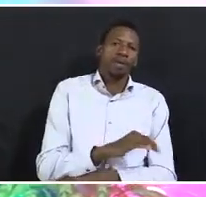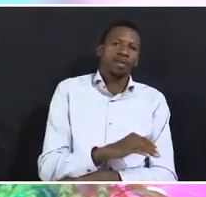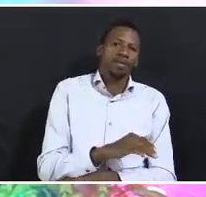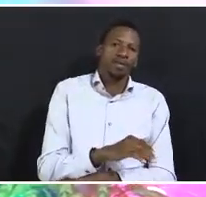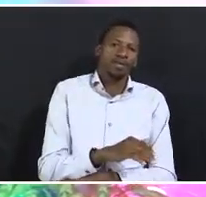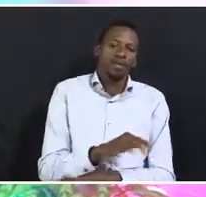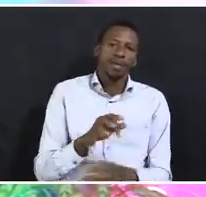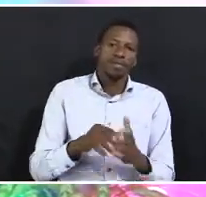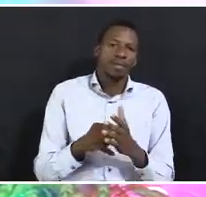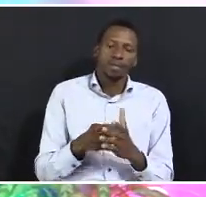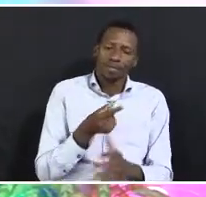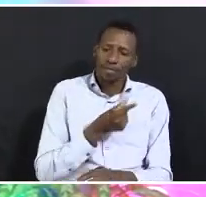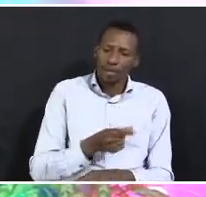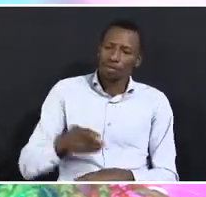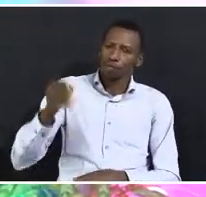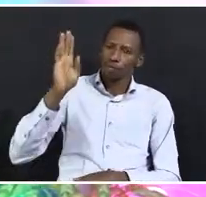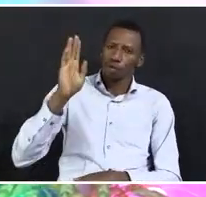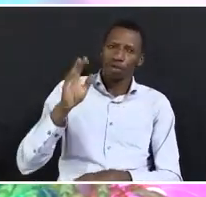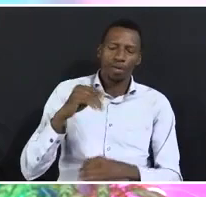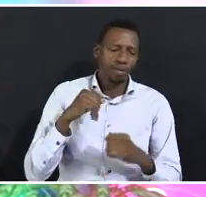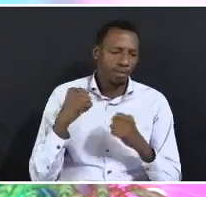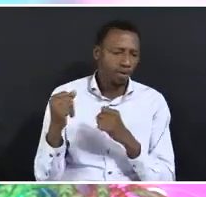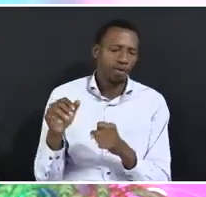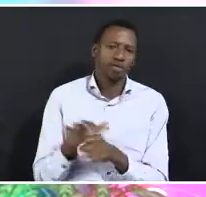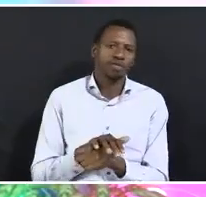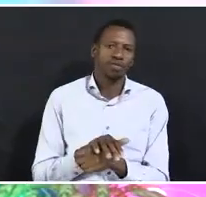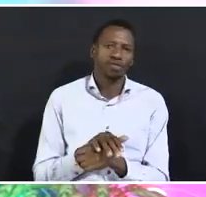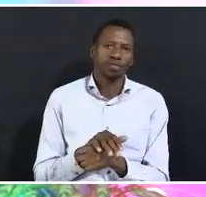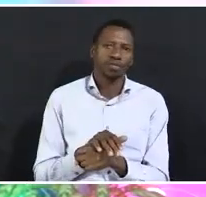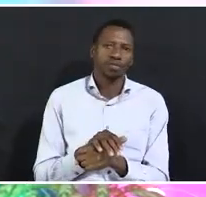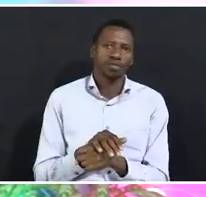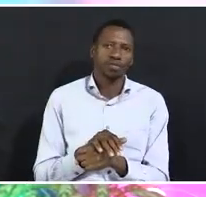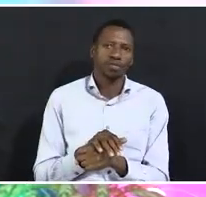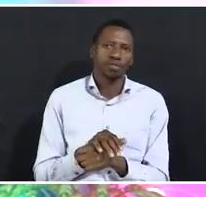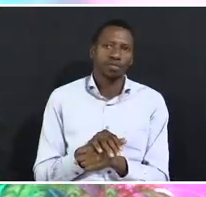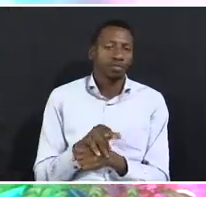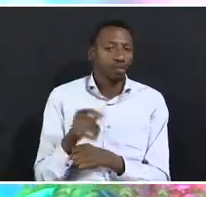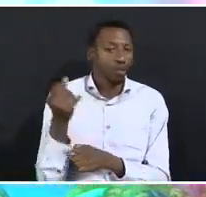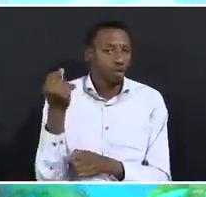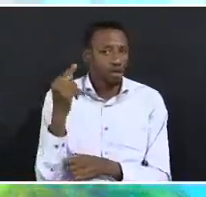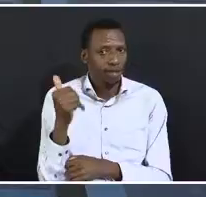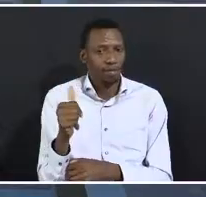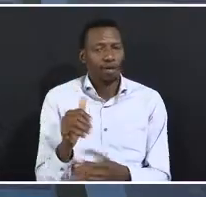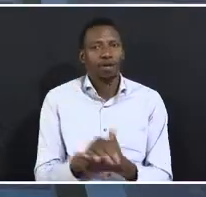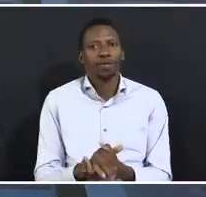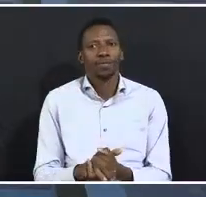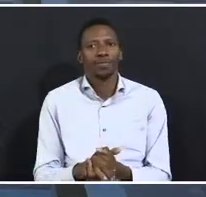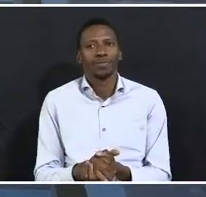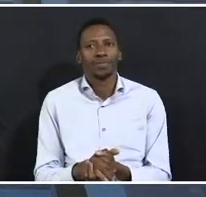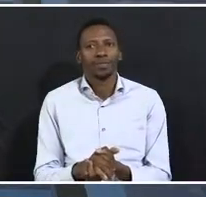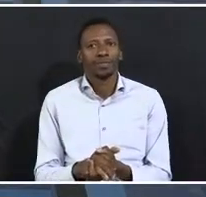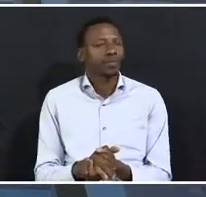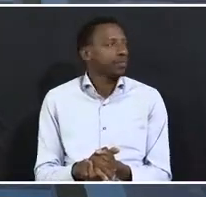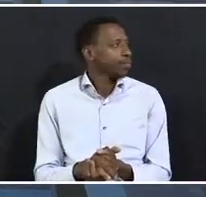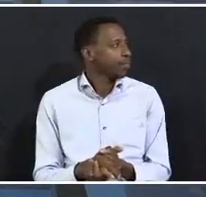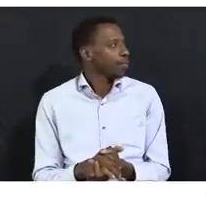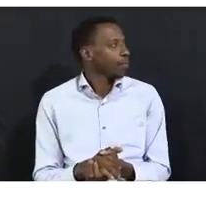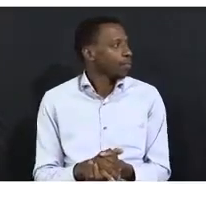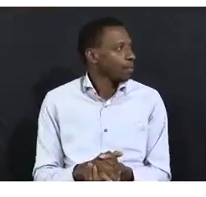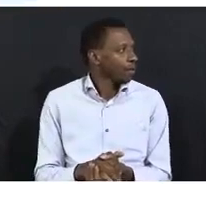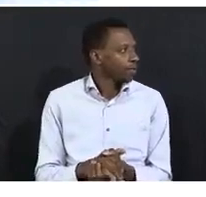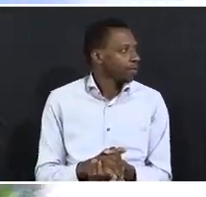grace. Grace is powerful. No, you guys didn't understand this. Let me try the choir.